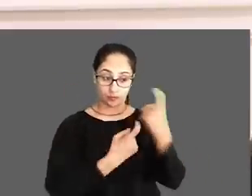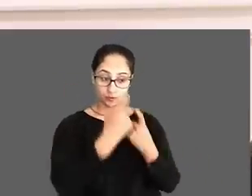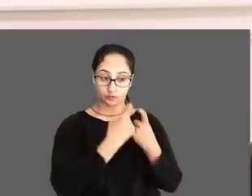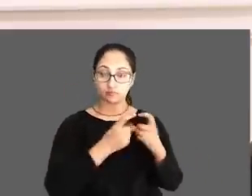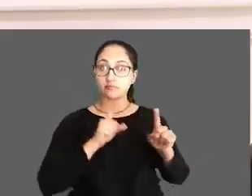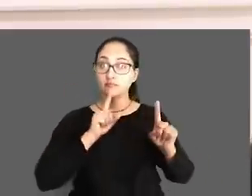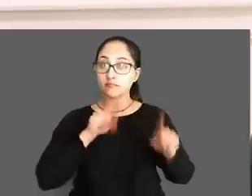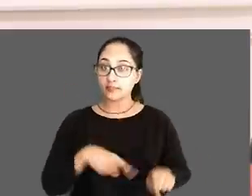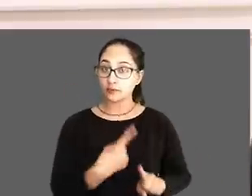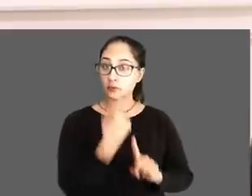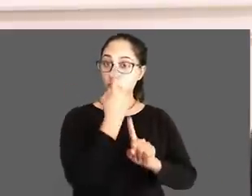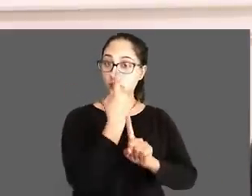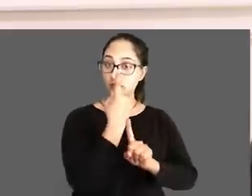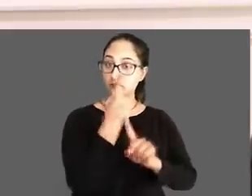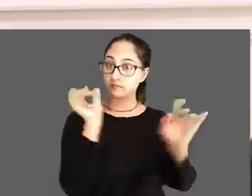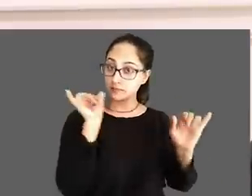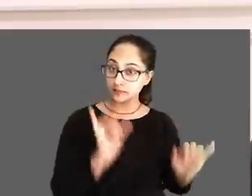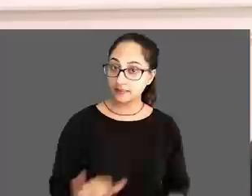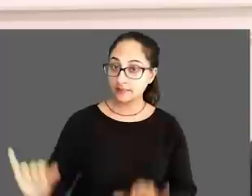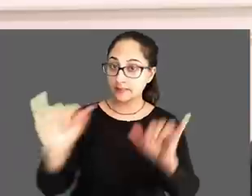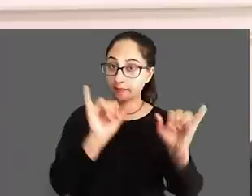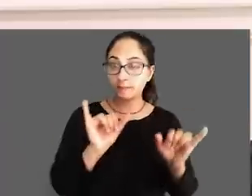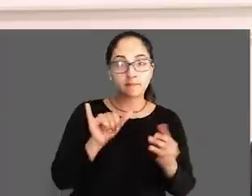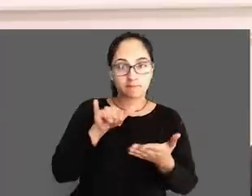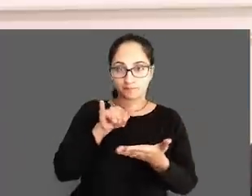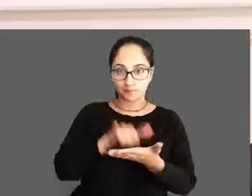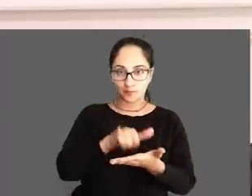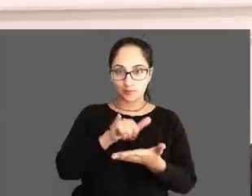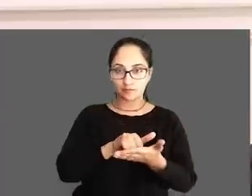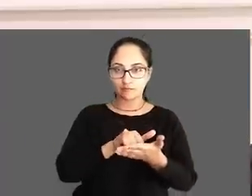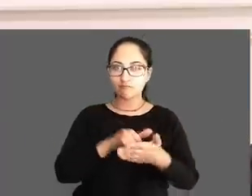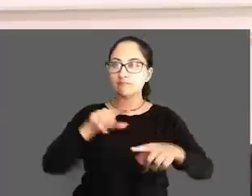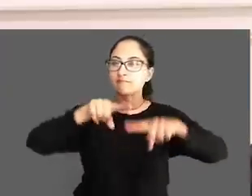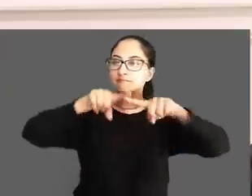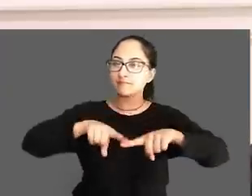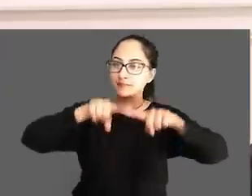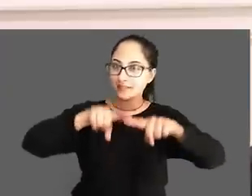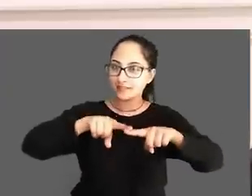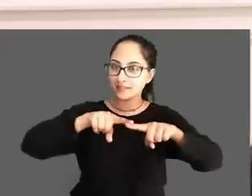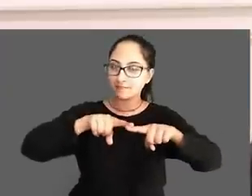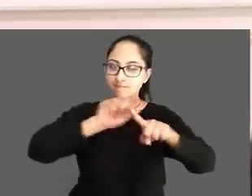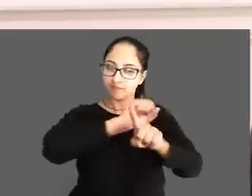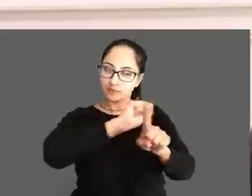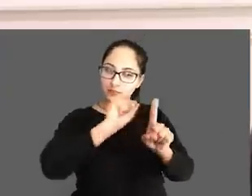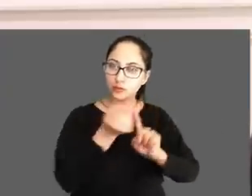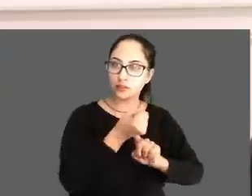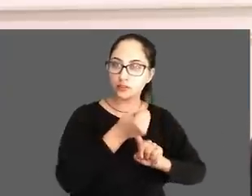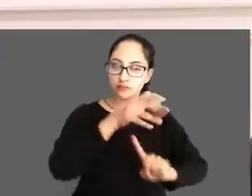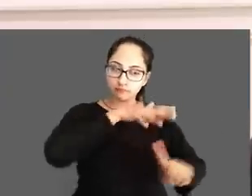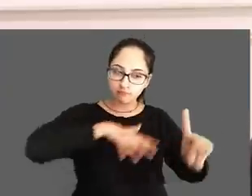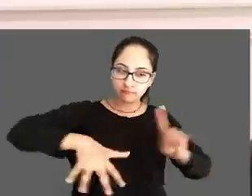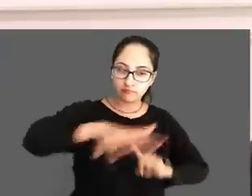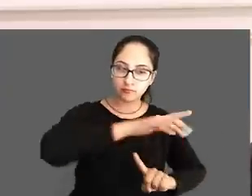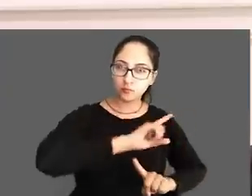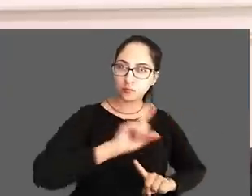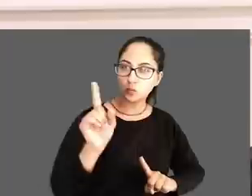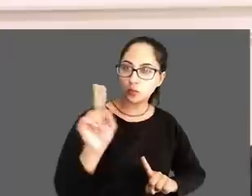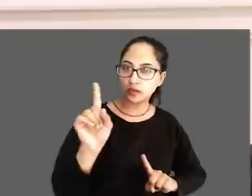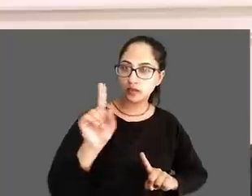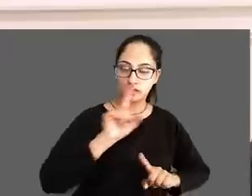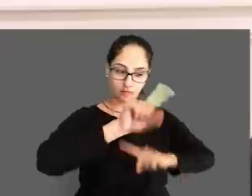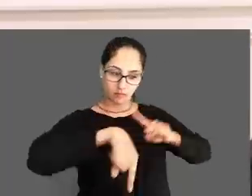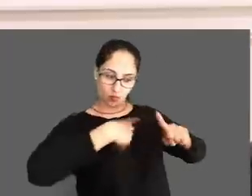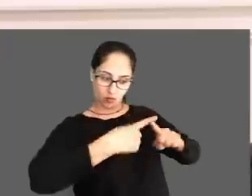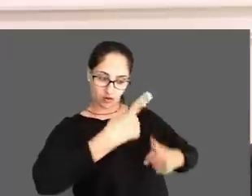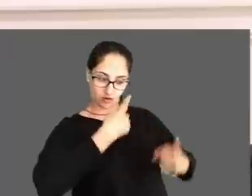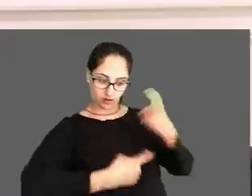there isn't a one-size-fits-all answer for questions, because questions really depend on the context